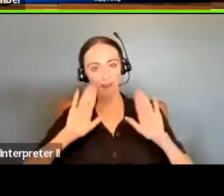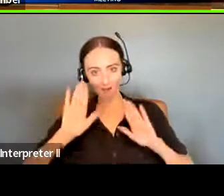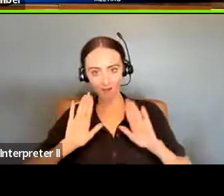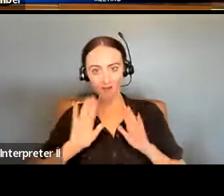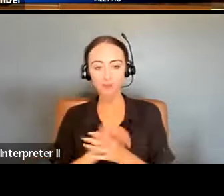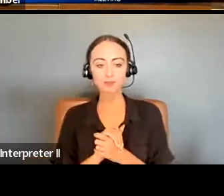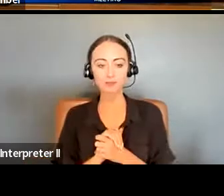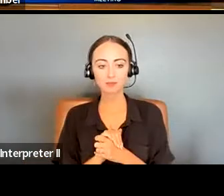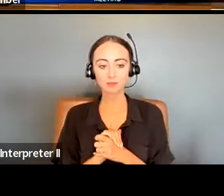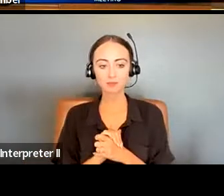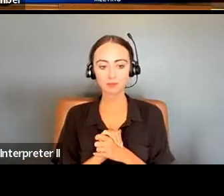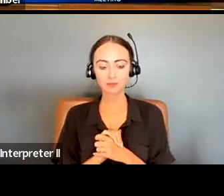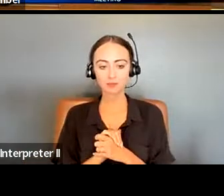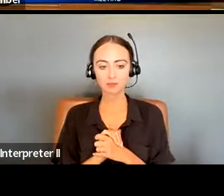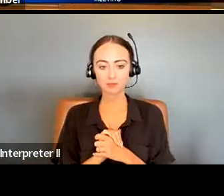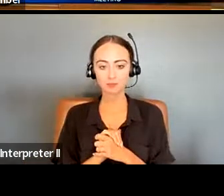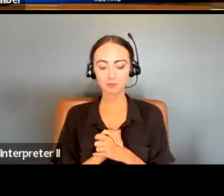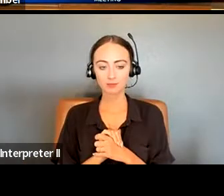Aye. Aye.